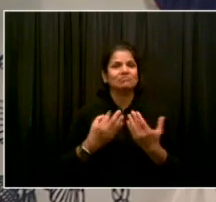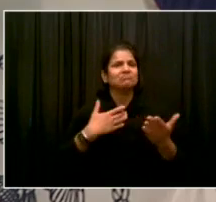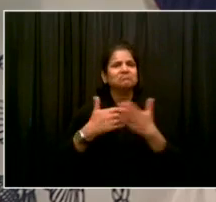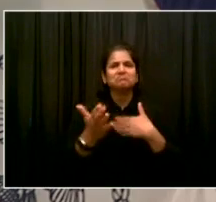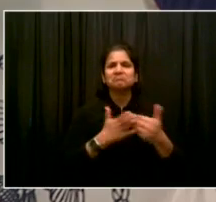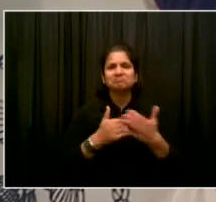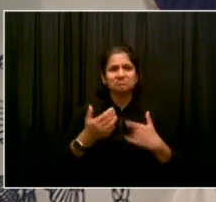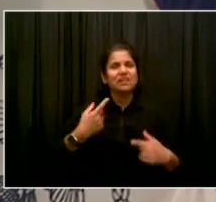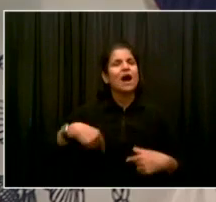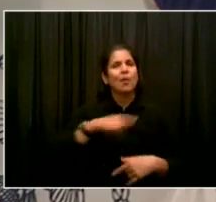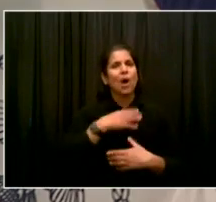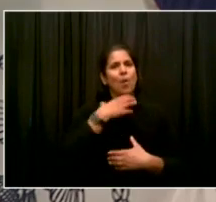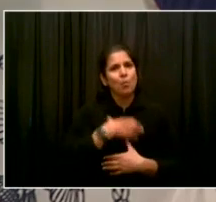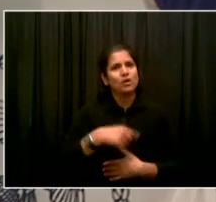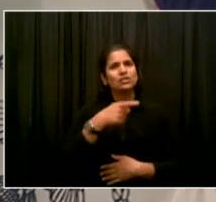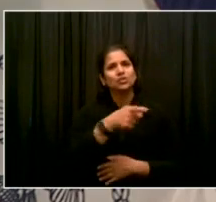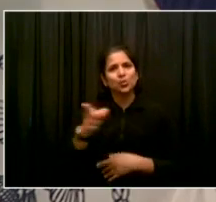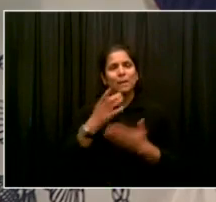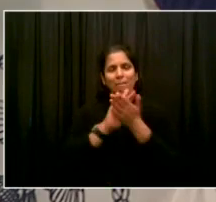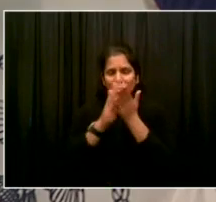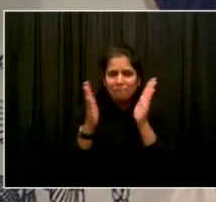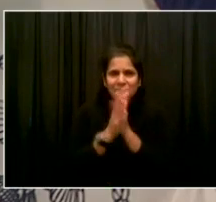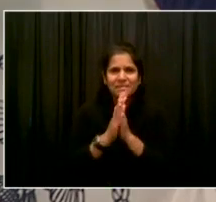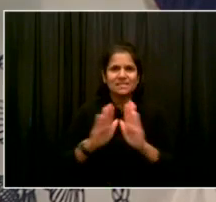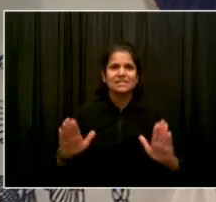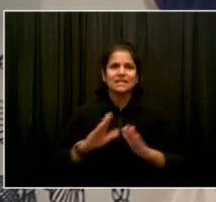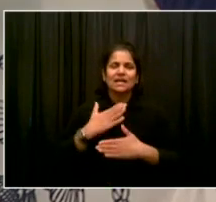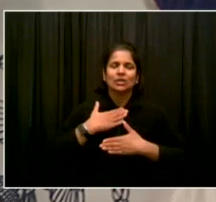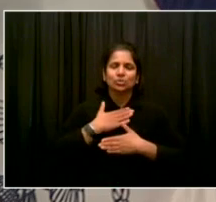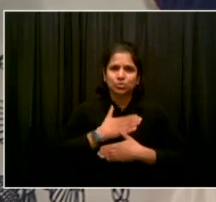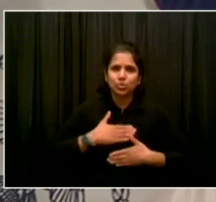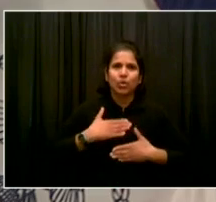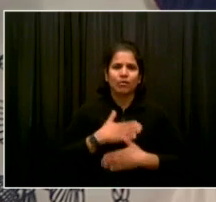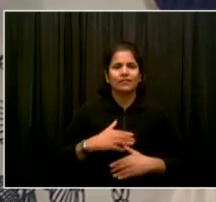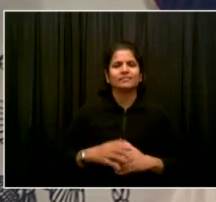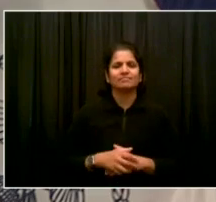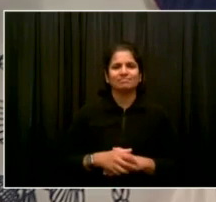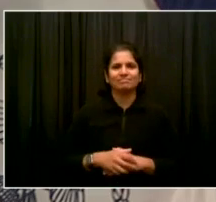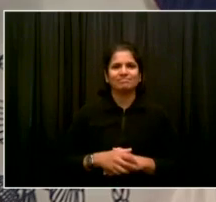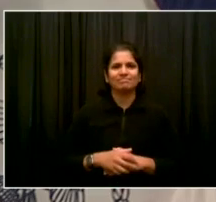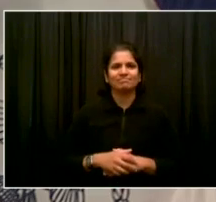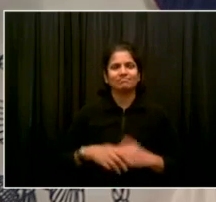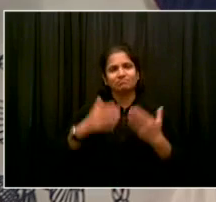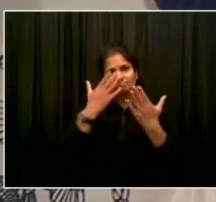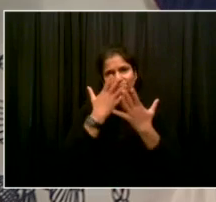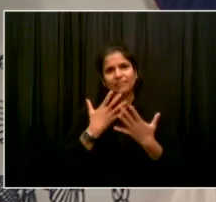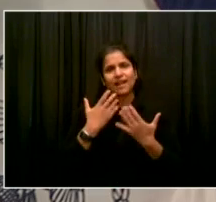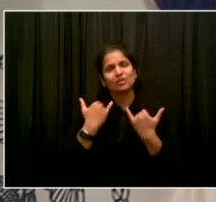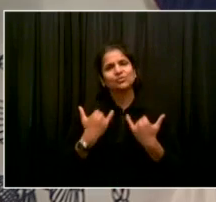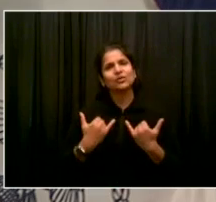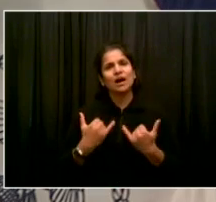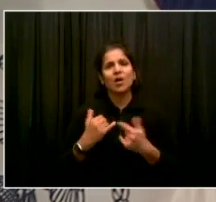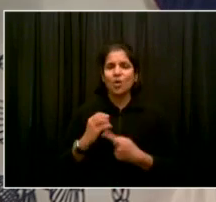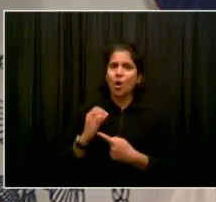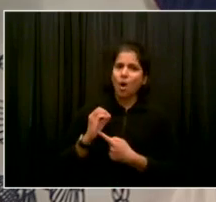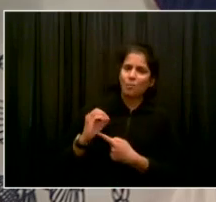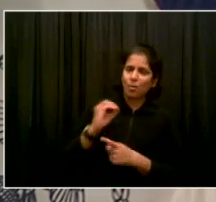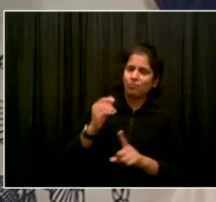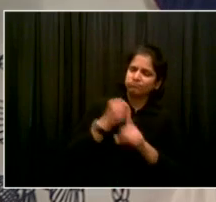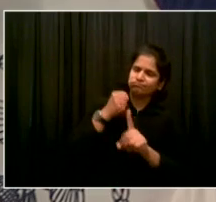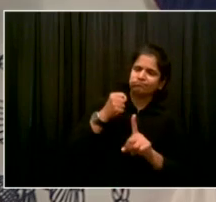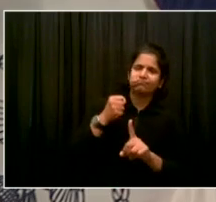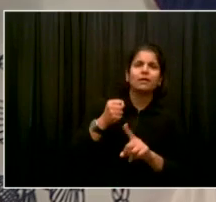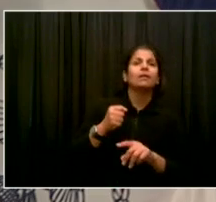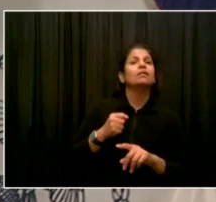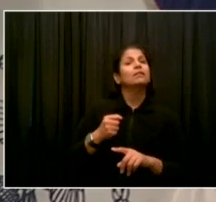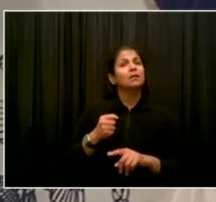joy. It's sad, it's really sad that we have this new worry with Omicron right when we were hoping to take a